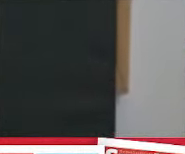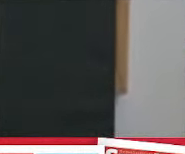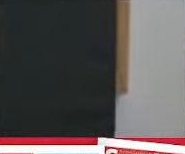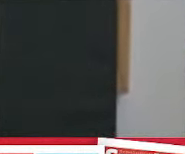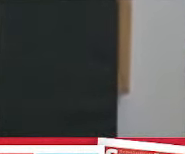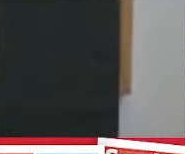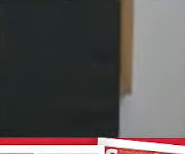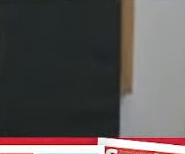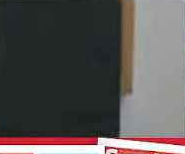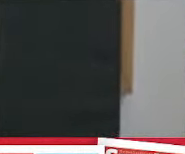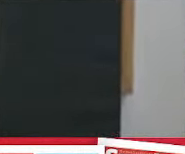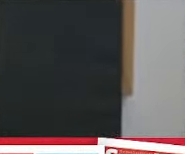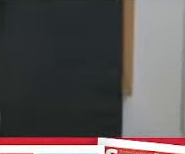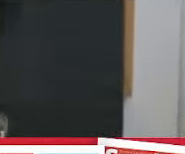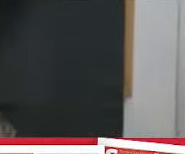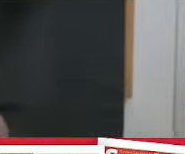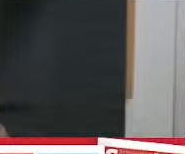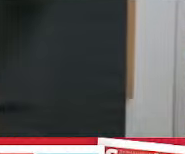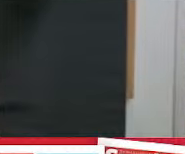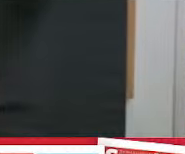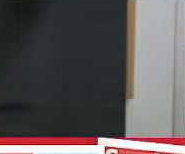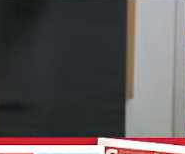to involve them in your operation?